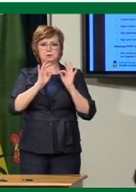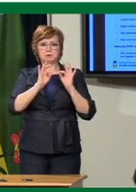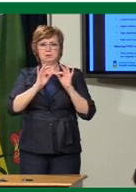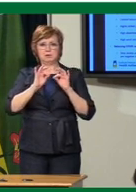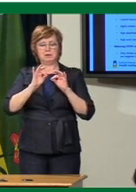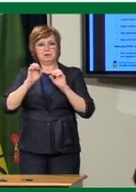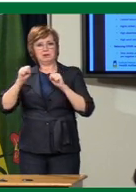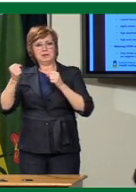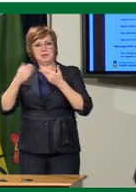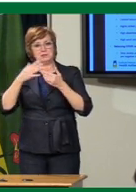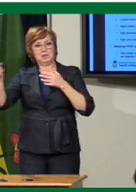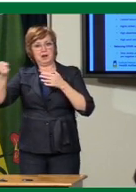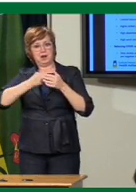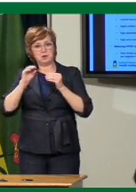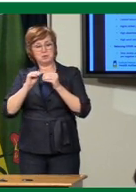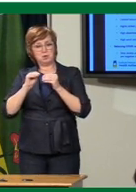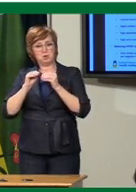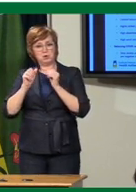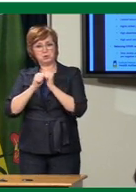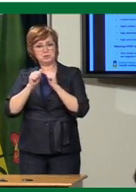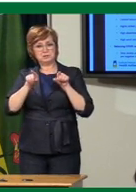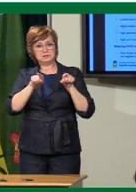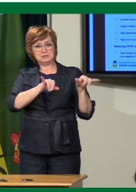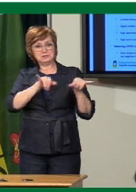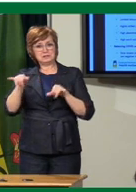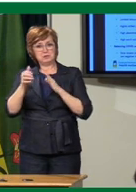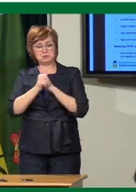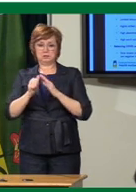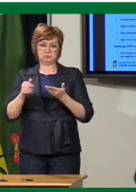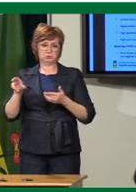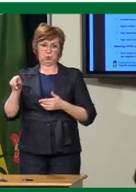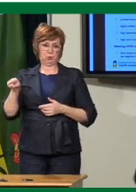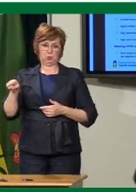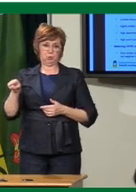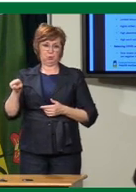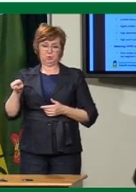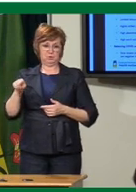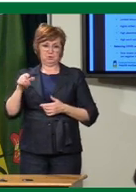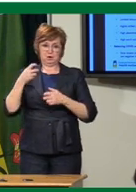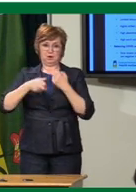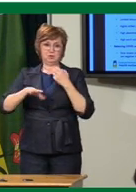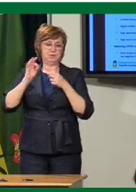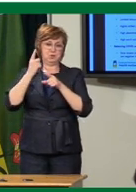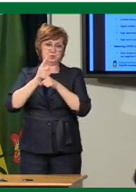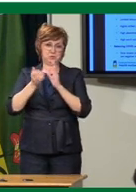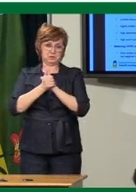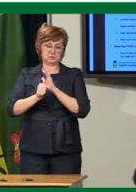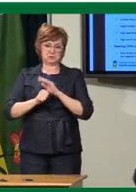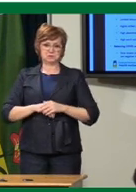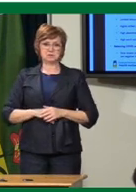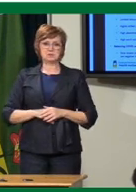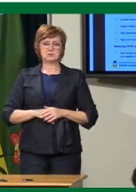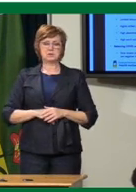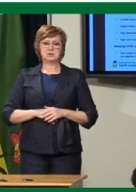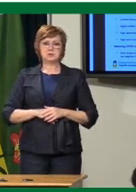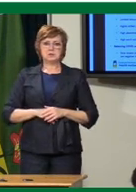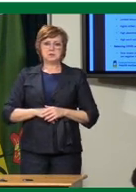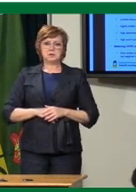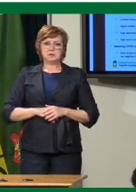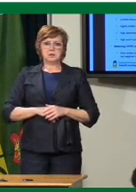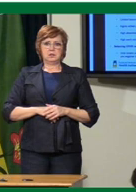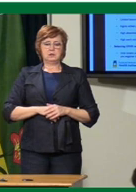we possibly can. We struggle, and we anticipate this will be an ongoing challenge with high absentee rates from staff